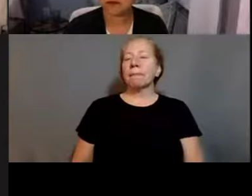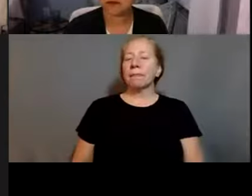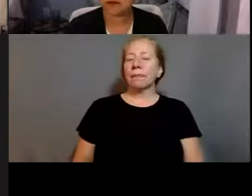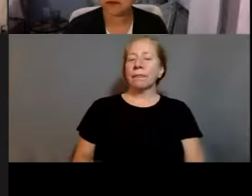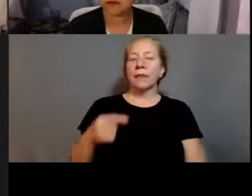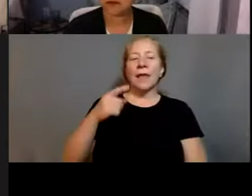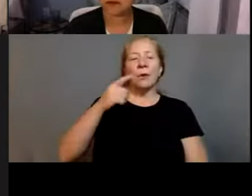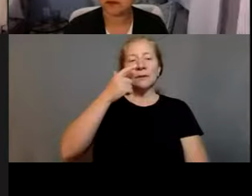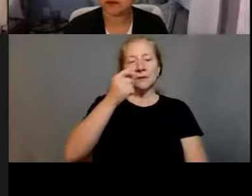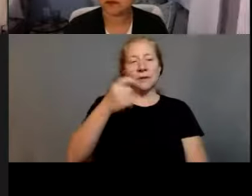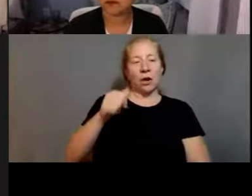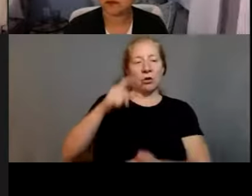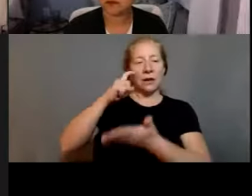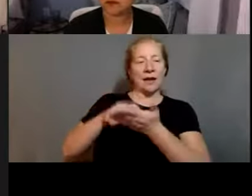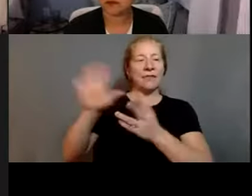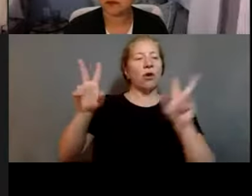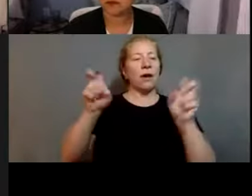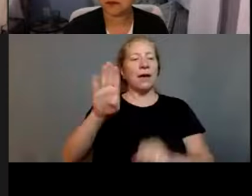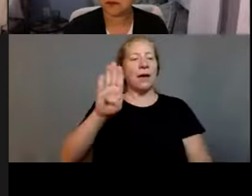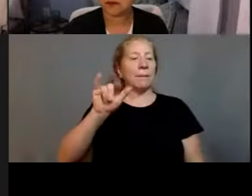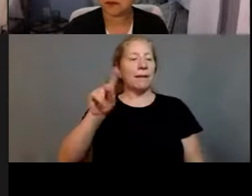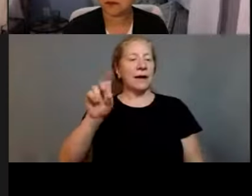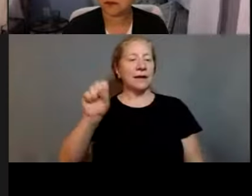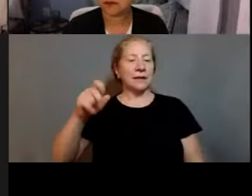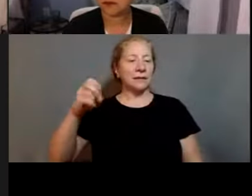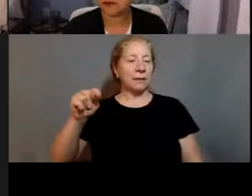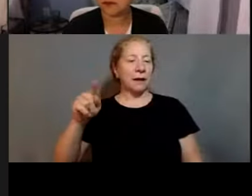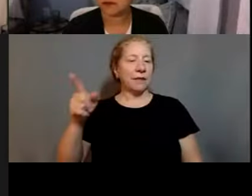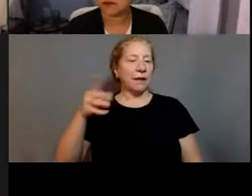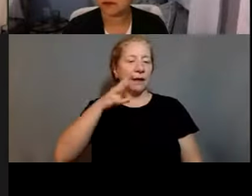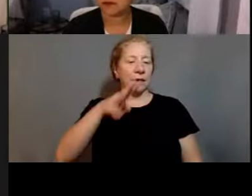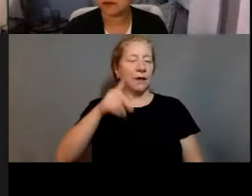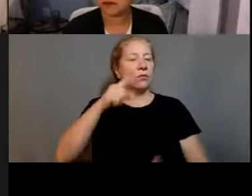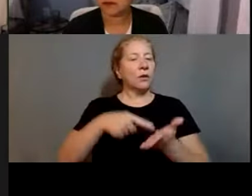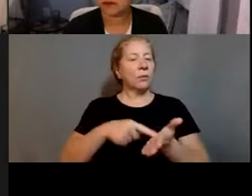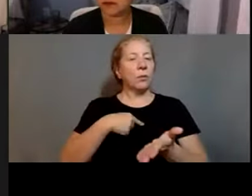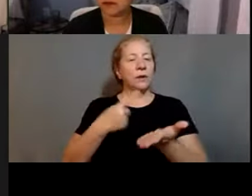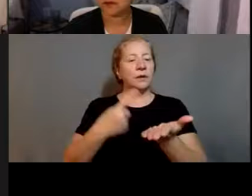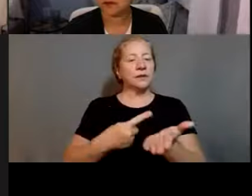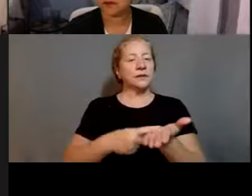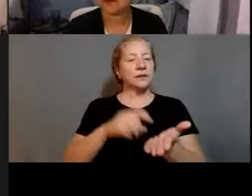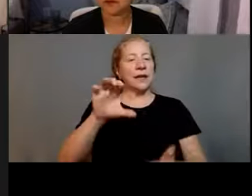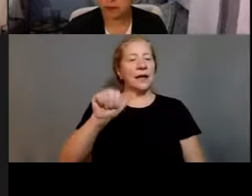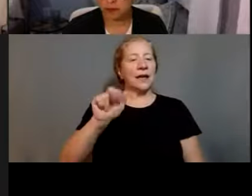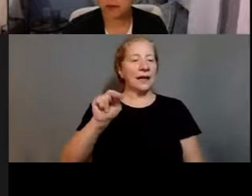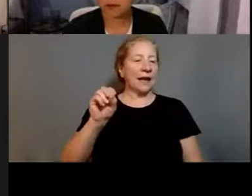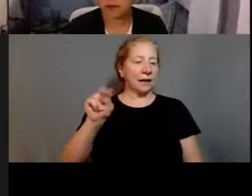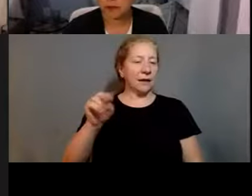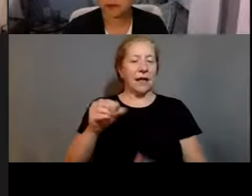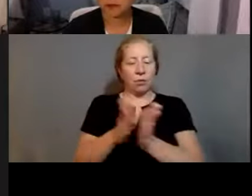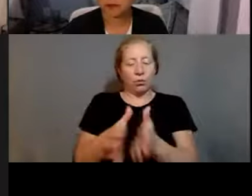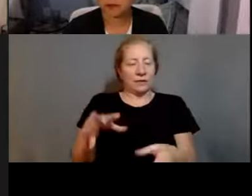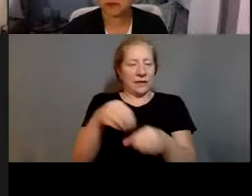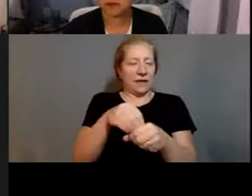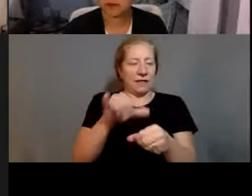blind spot, because we were talking about the canon and the books that are there.